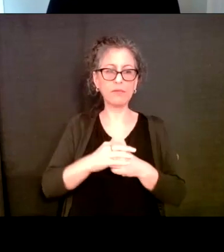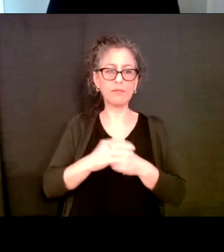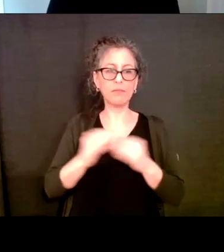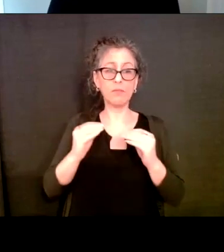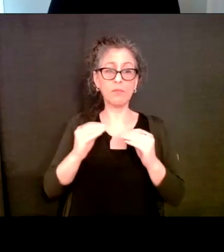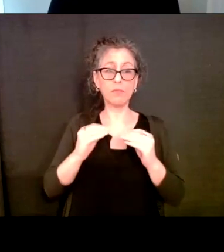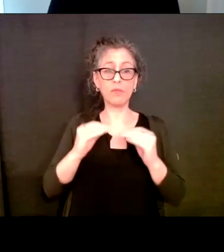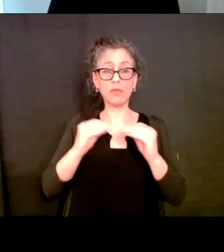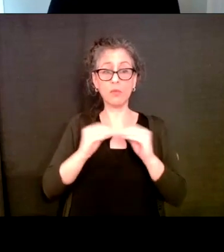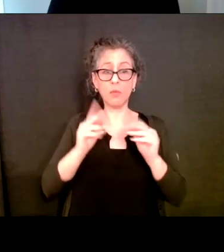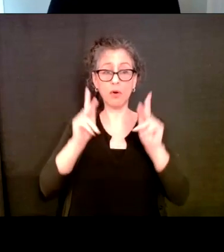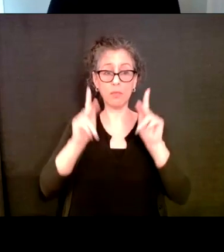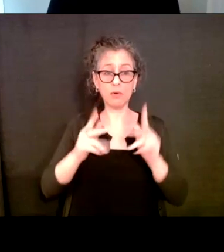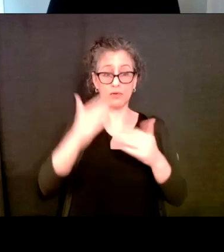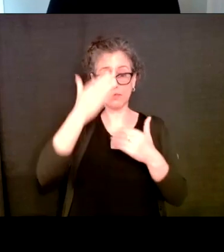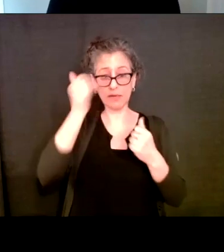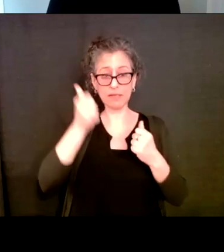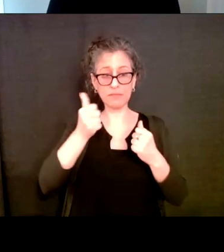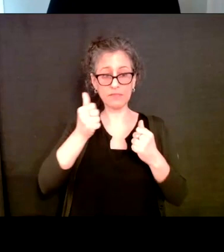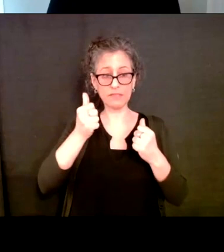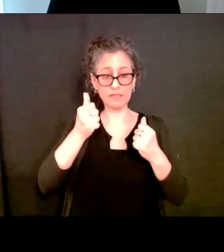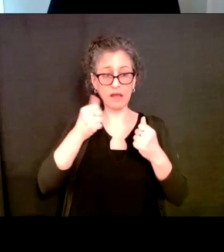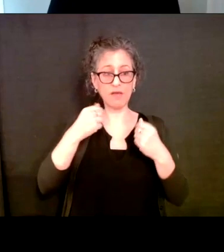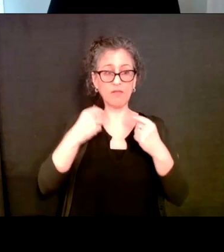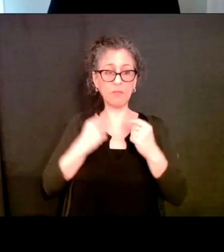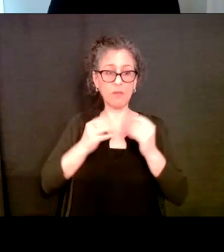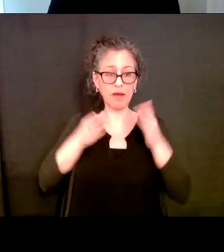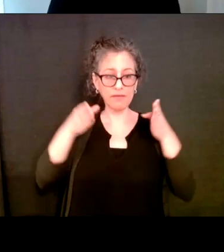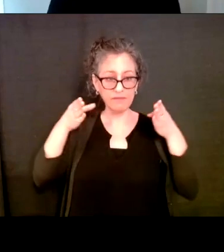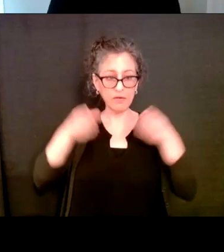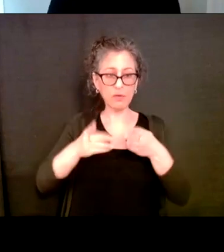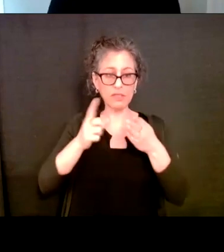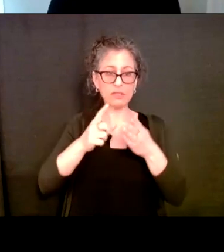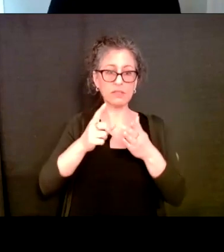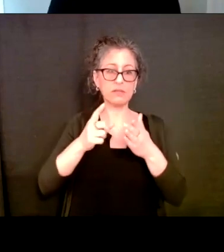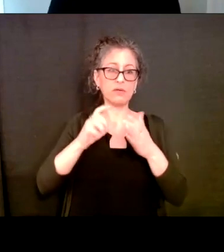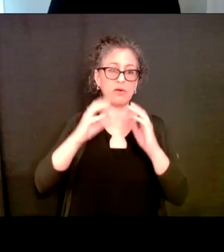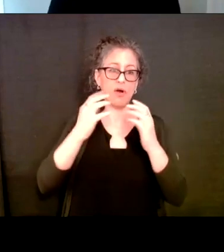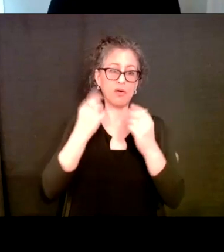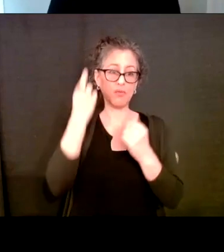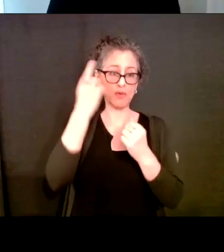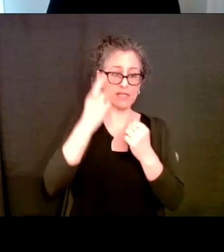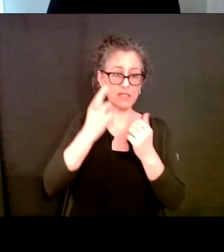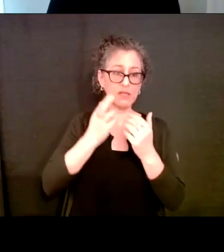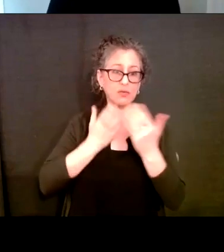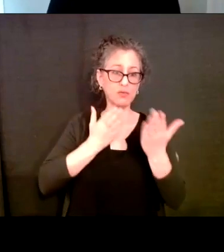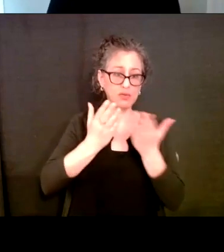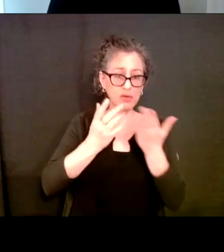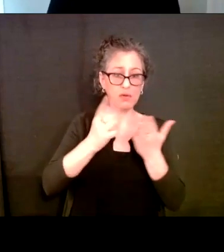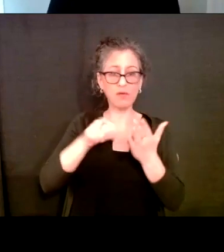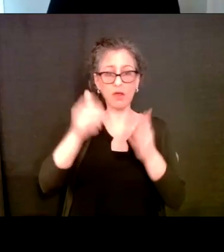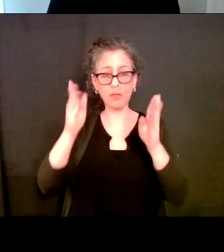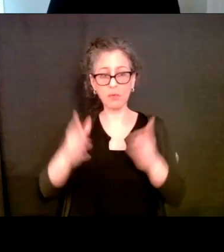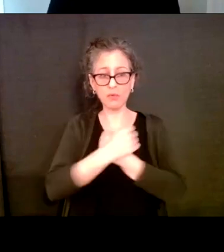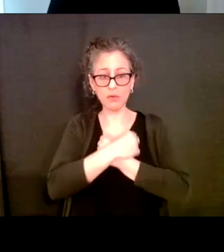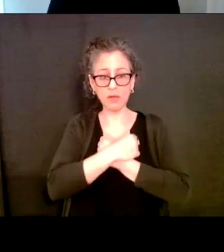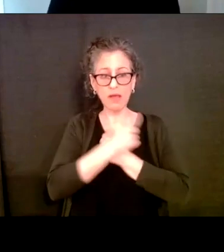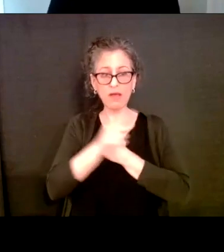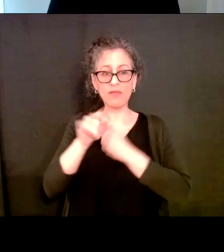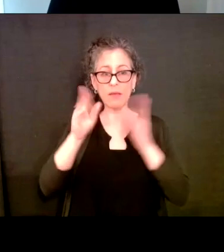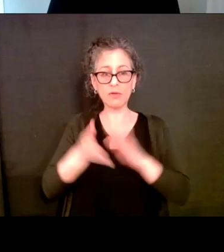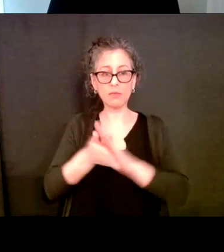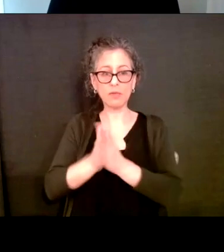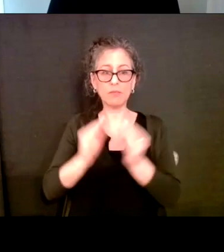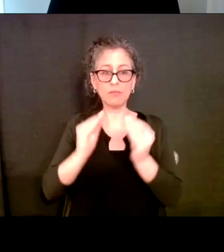one forgets himself by giving himself to a cause to serve or another person to love, the more human he is and the more